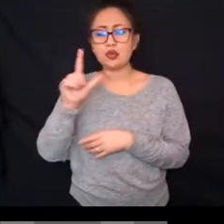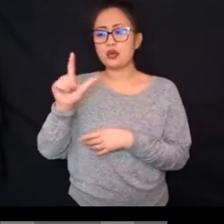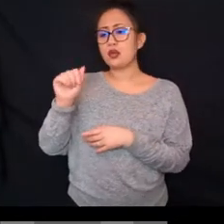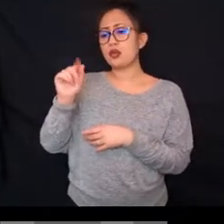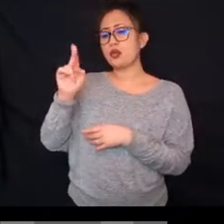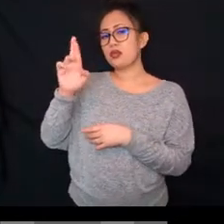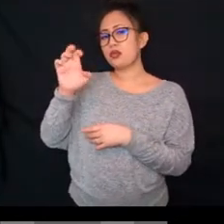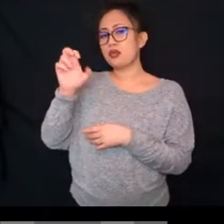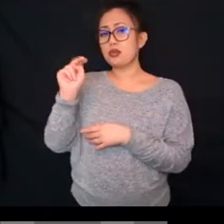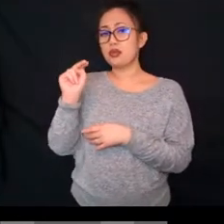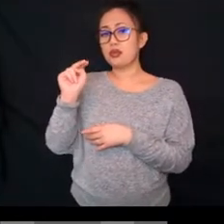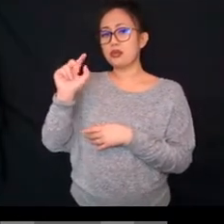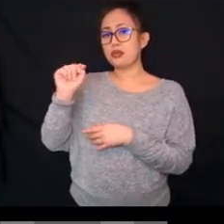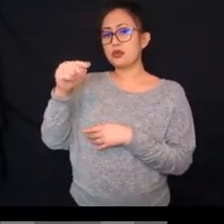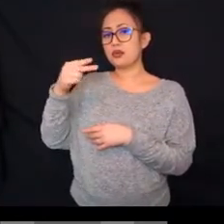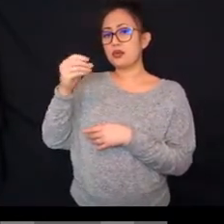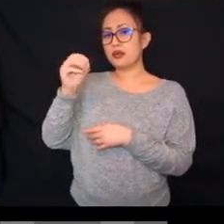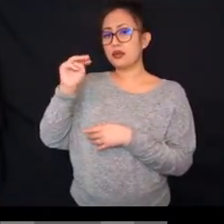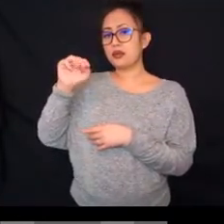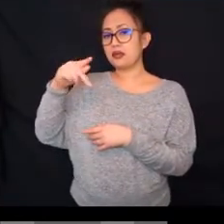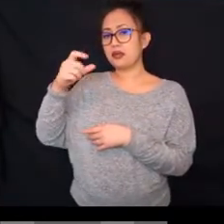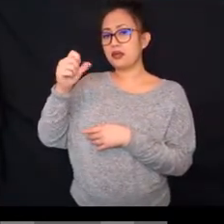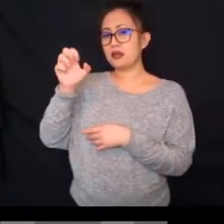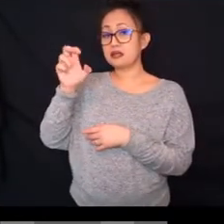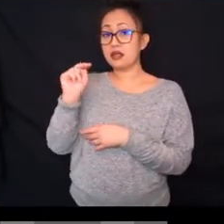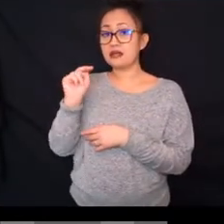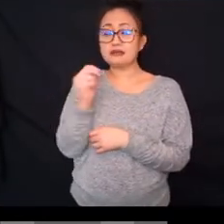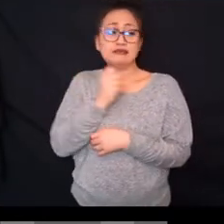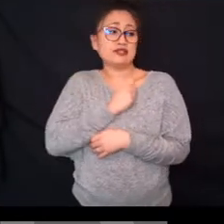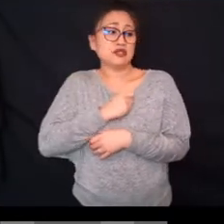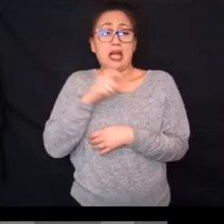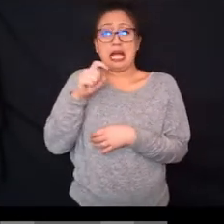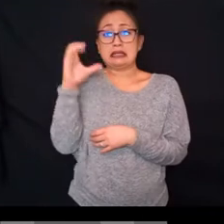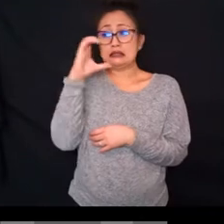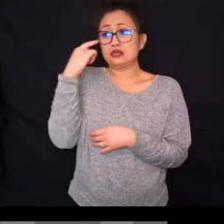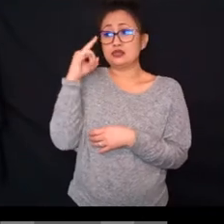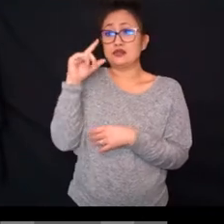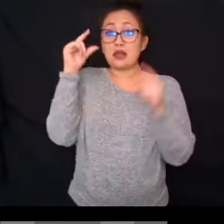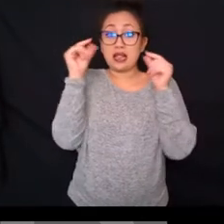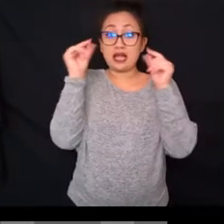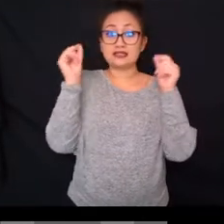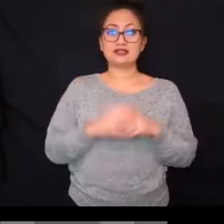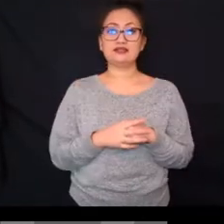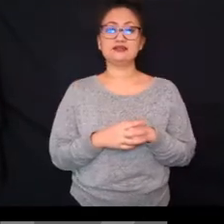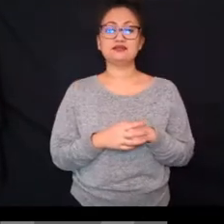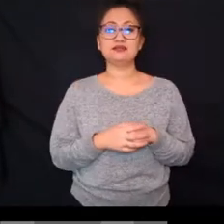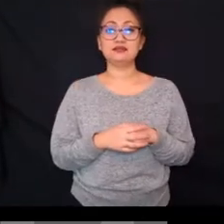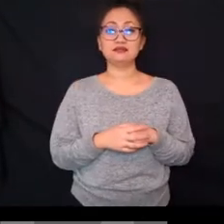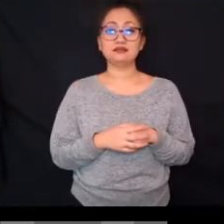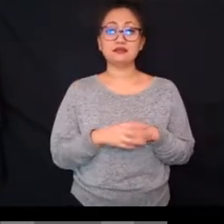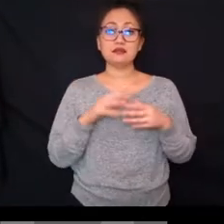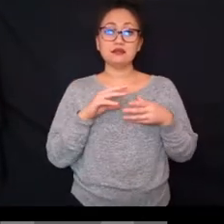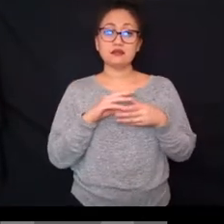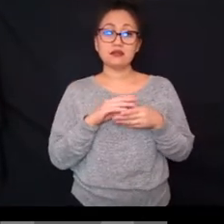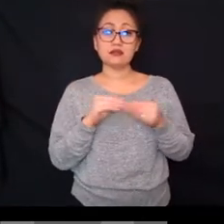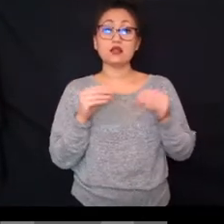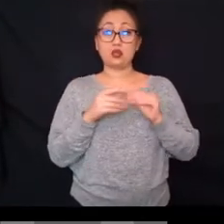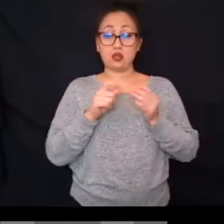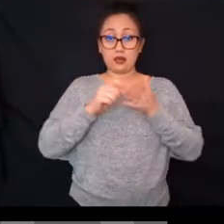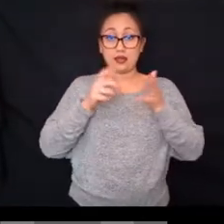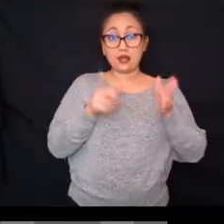Sorry, I got to find my glasses. Your glasses. If you'll listen as we listen to Little Quack. This story was written by